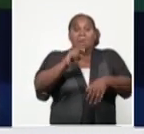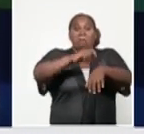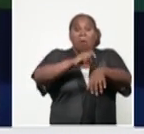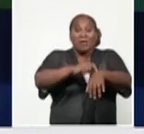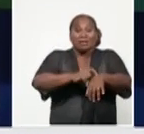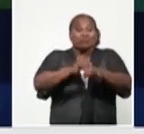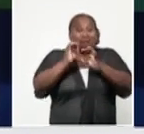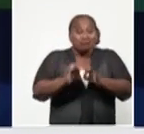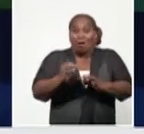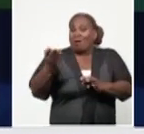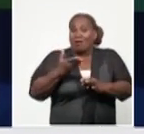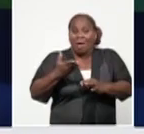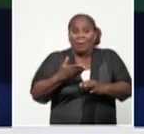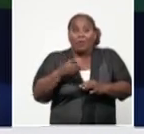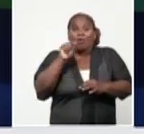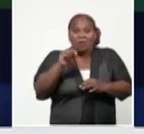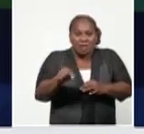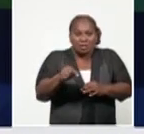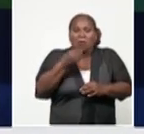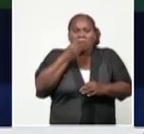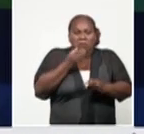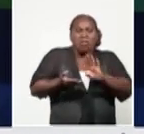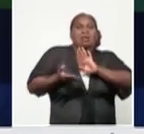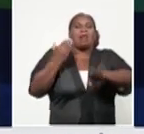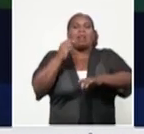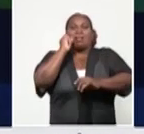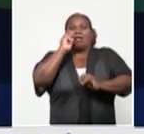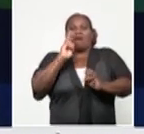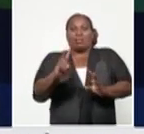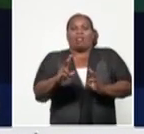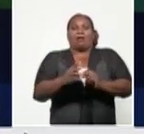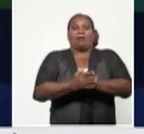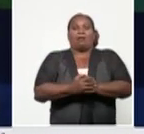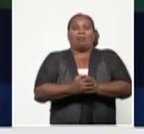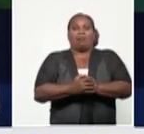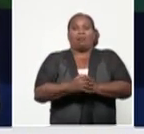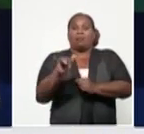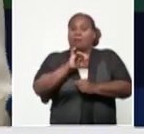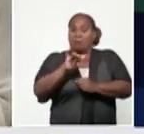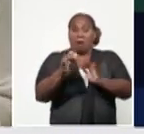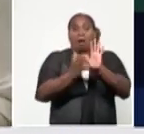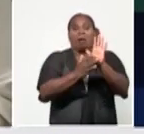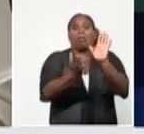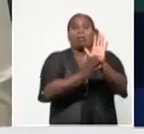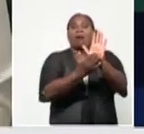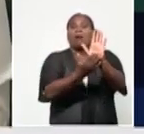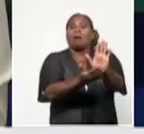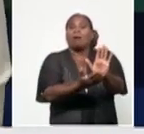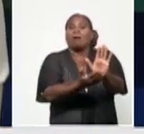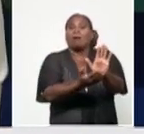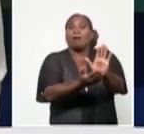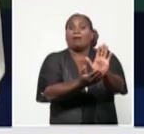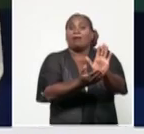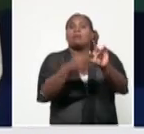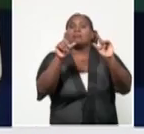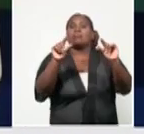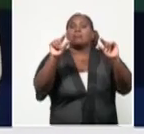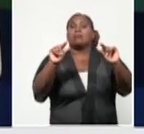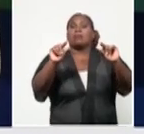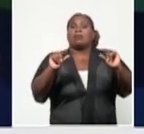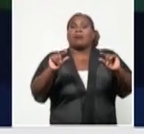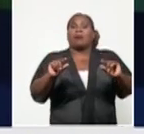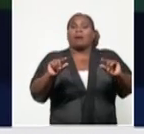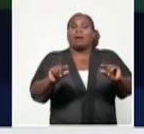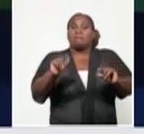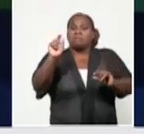lives. And although the number of serious cases has declined and our mortality rate is dropping,